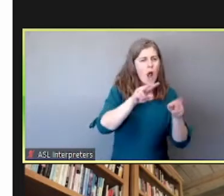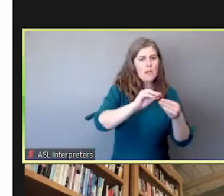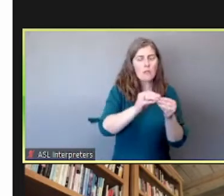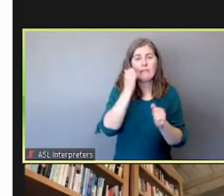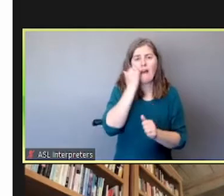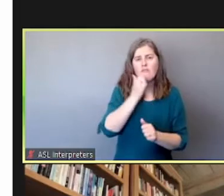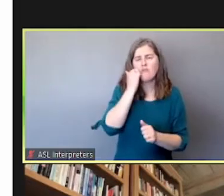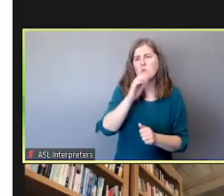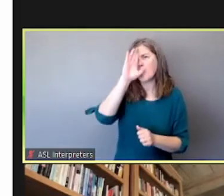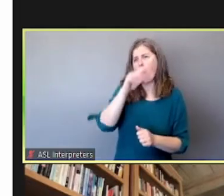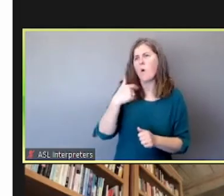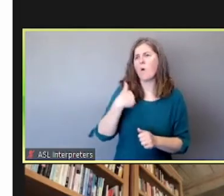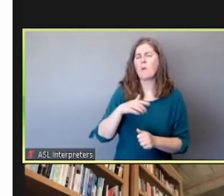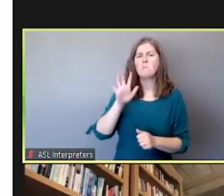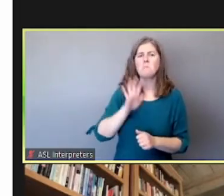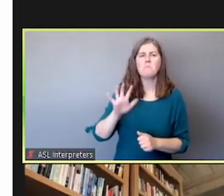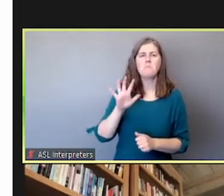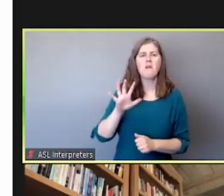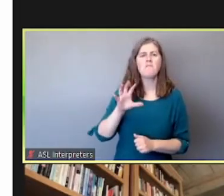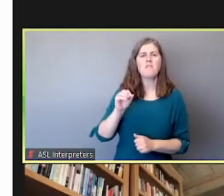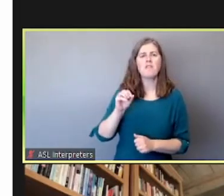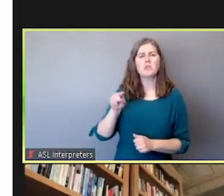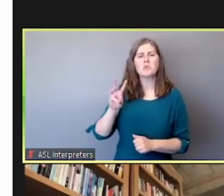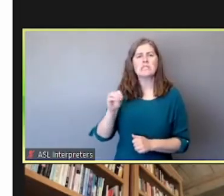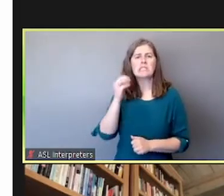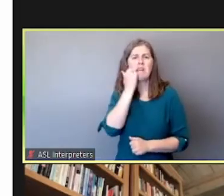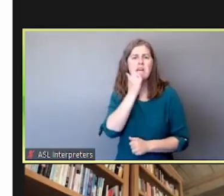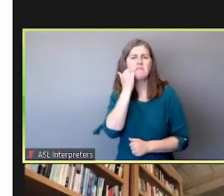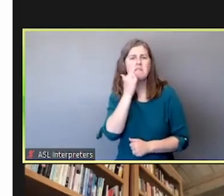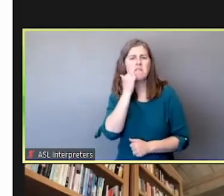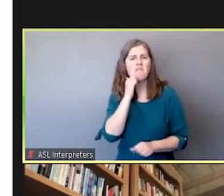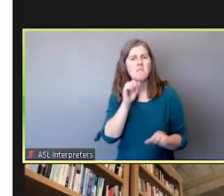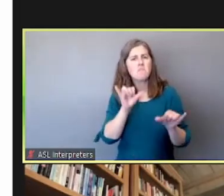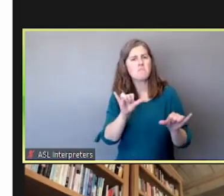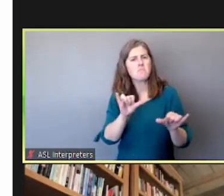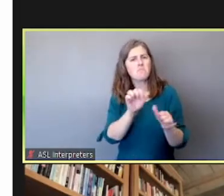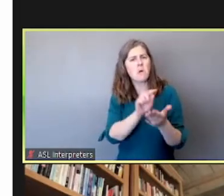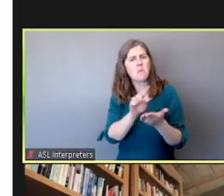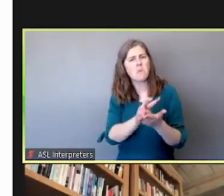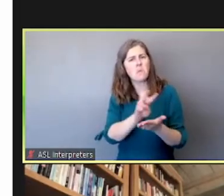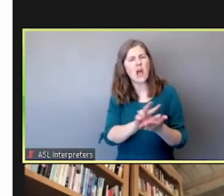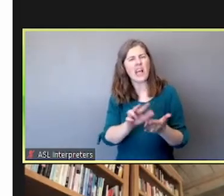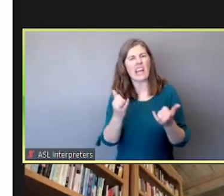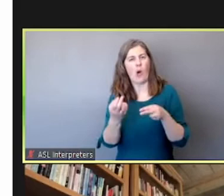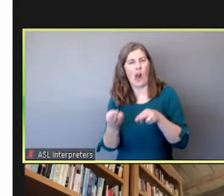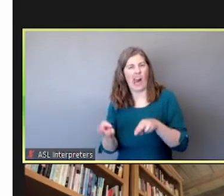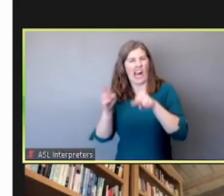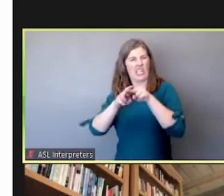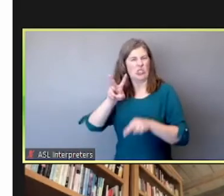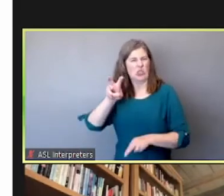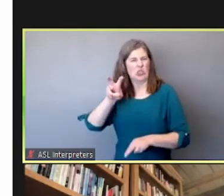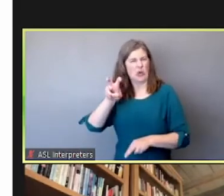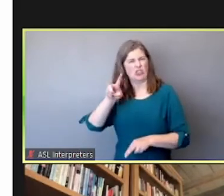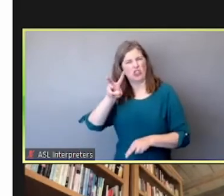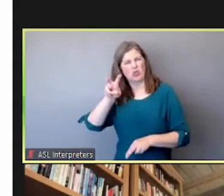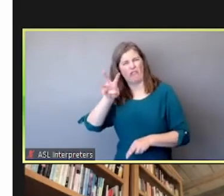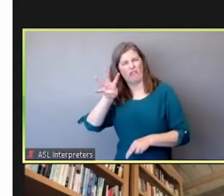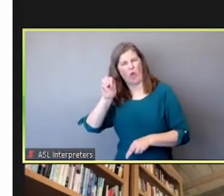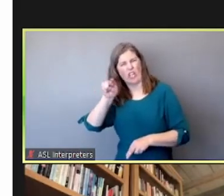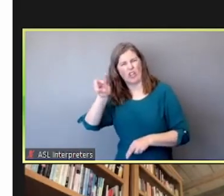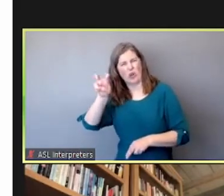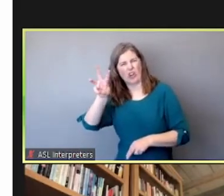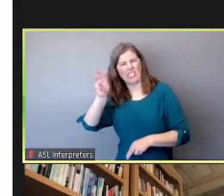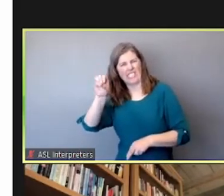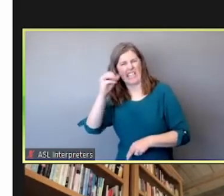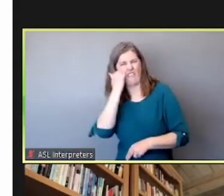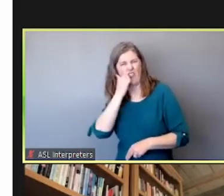were running 50 or 60 cases a day for quite a good number of weeks. And now we're up in the 240 to 260, so a